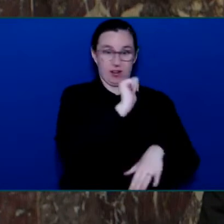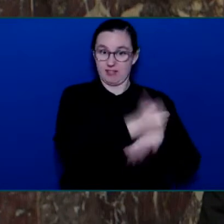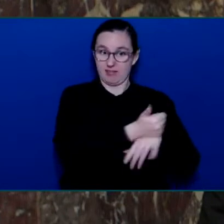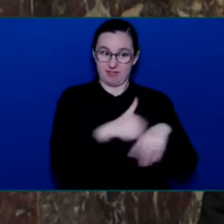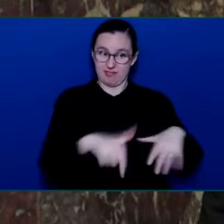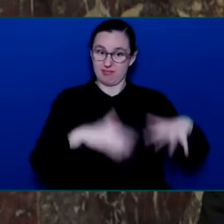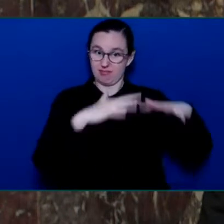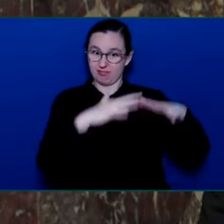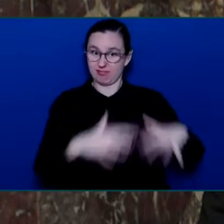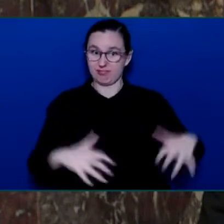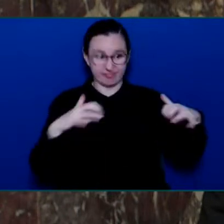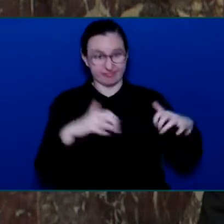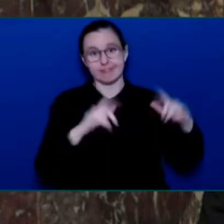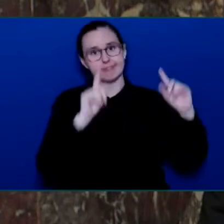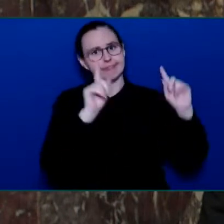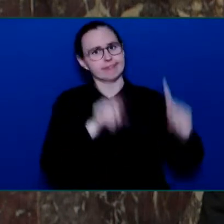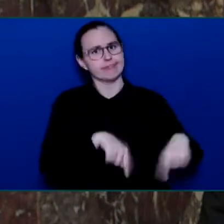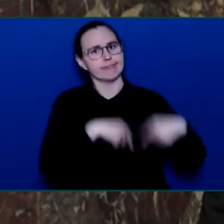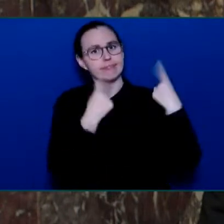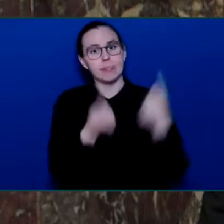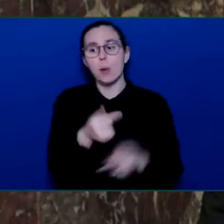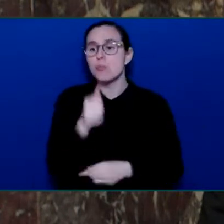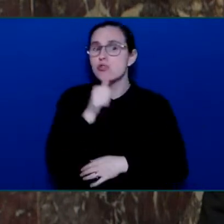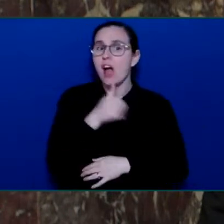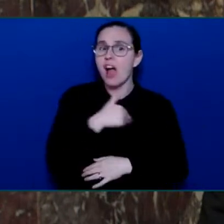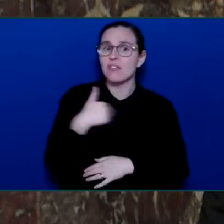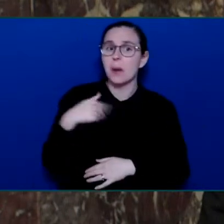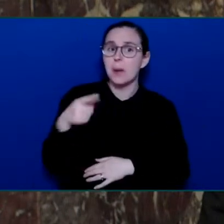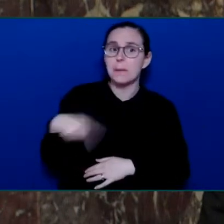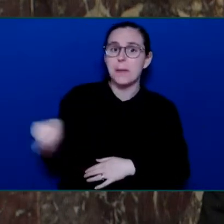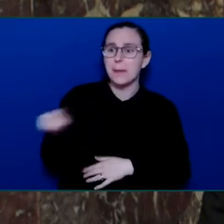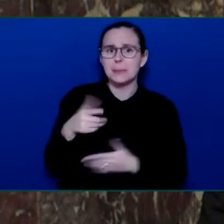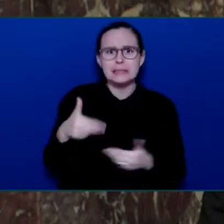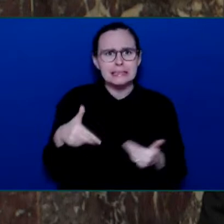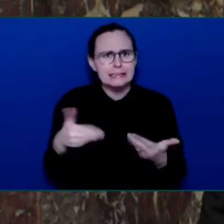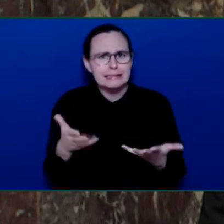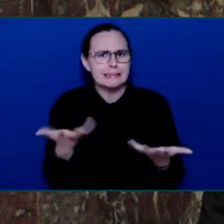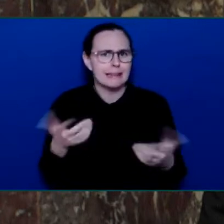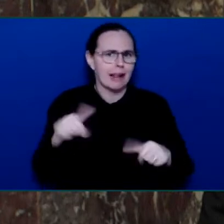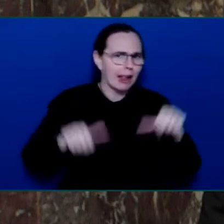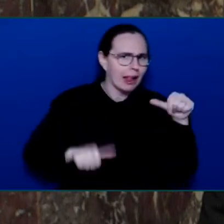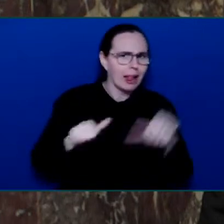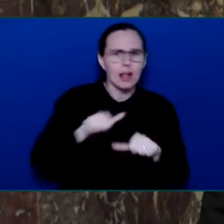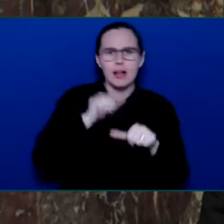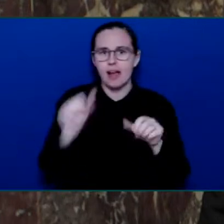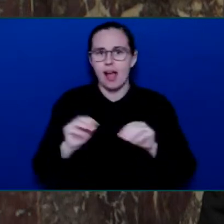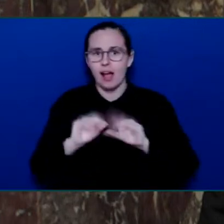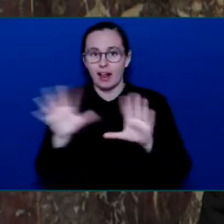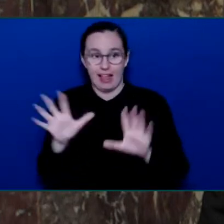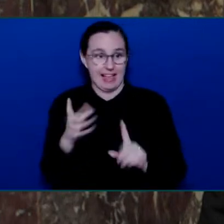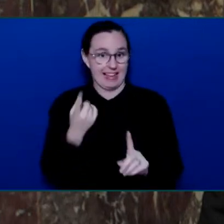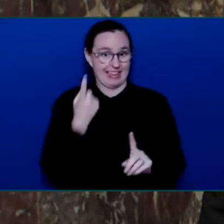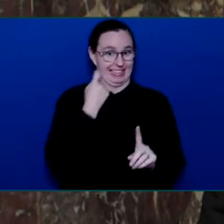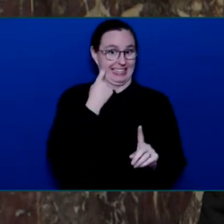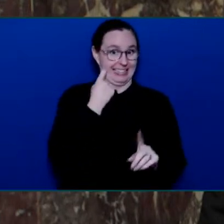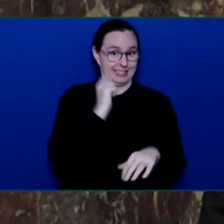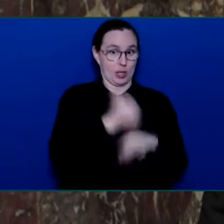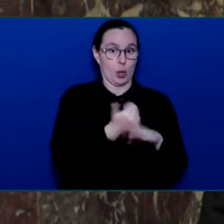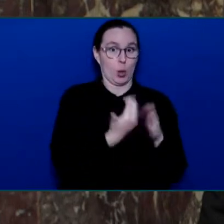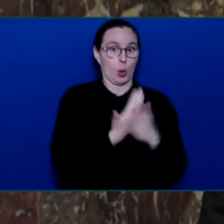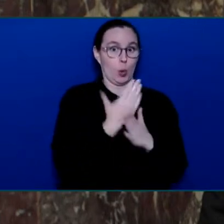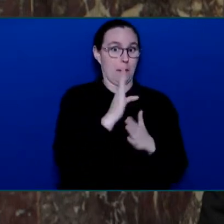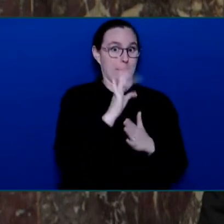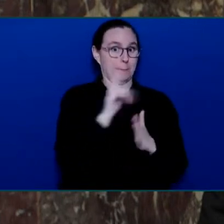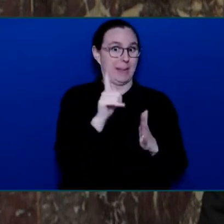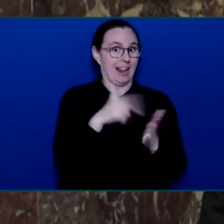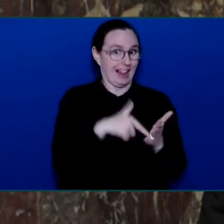made recommendations to change this, to allow private member bills to move through the legislative process, similar